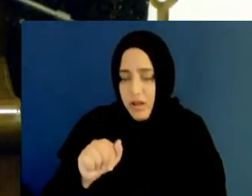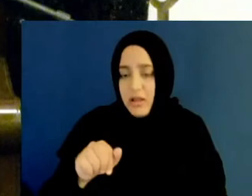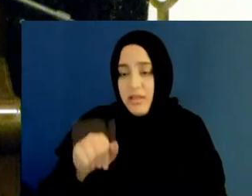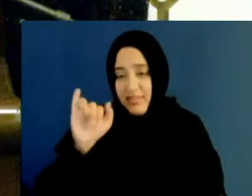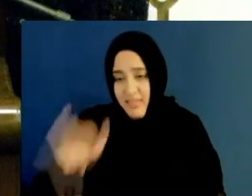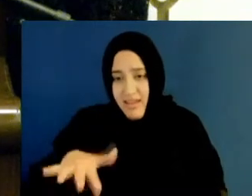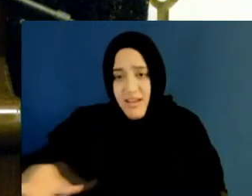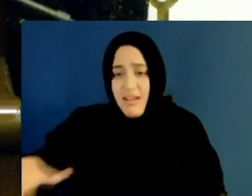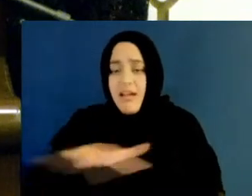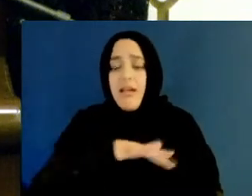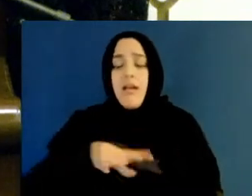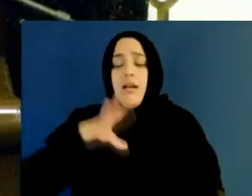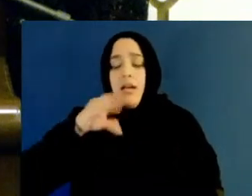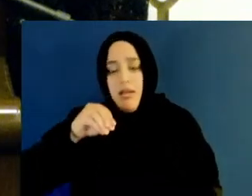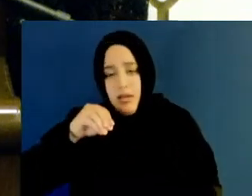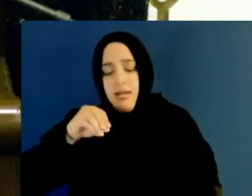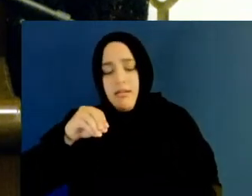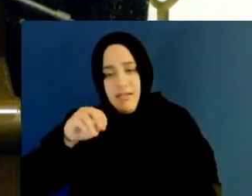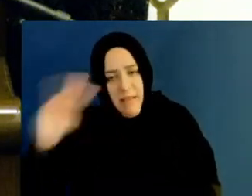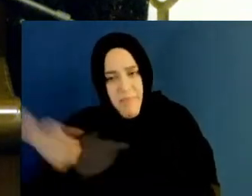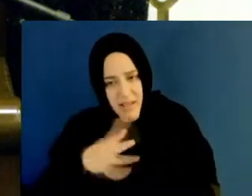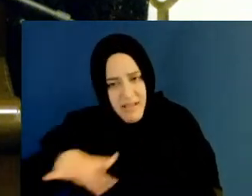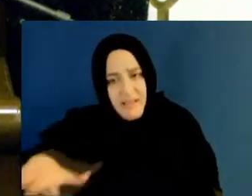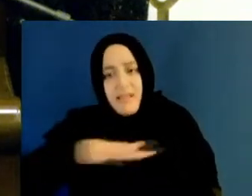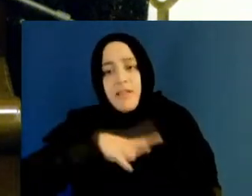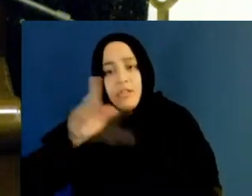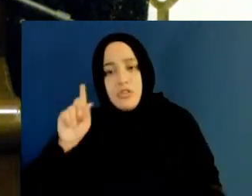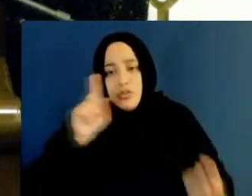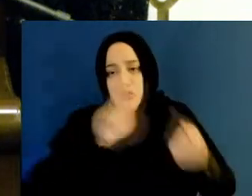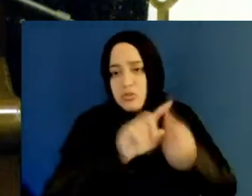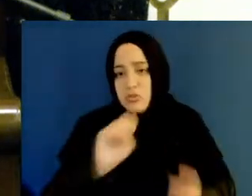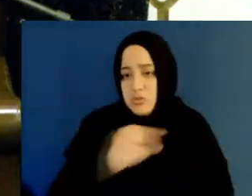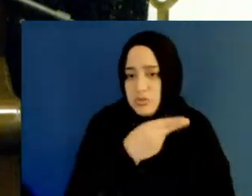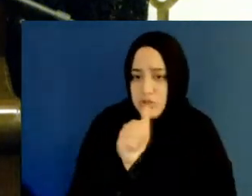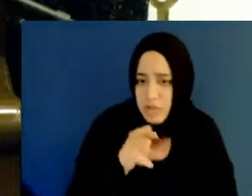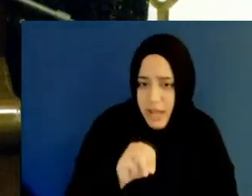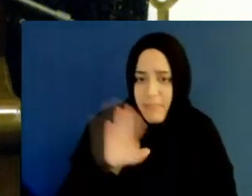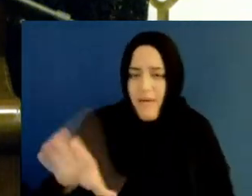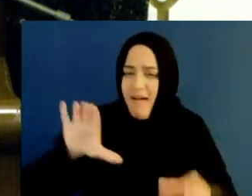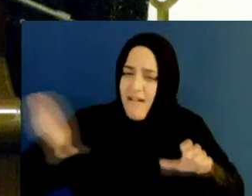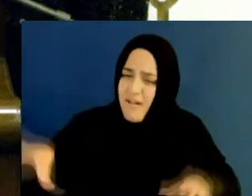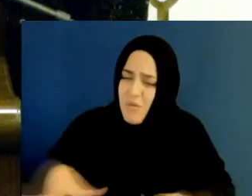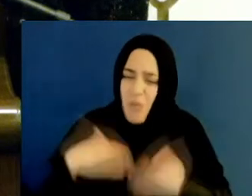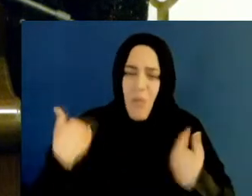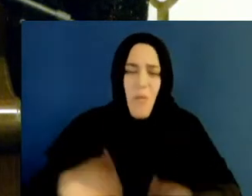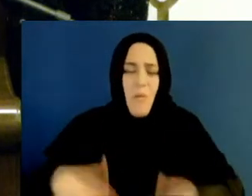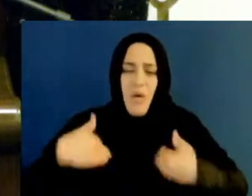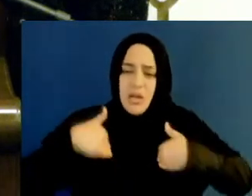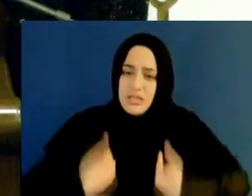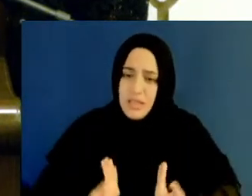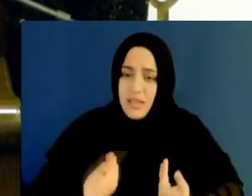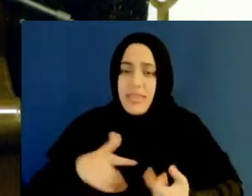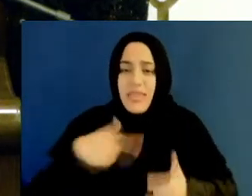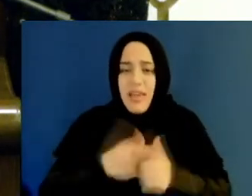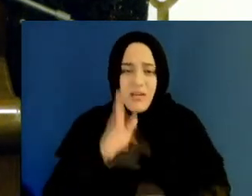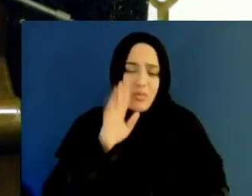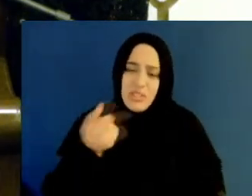Ya Ali, your understanding of the madlumiyat of Imam al-Sajjad becomes much greater.